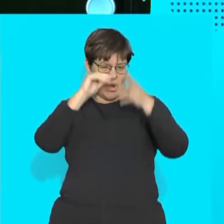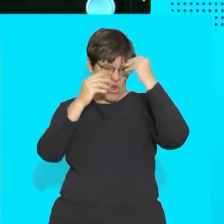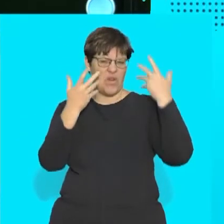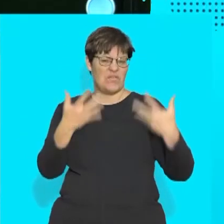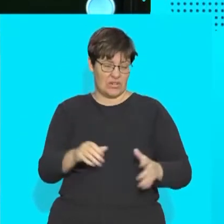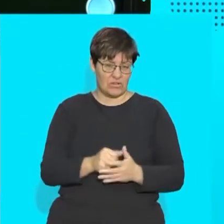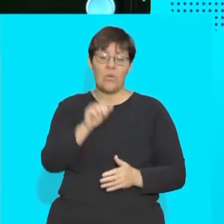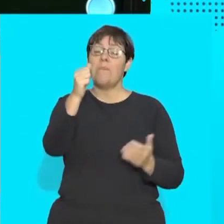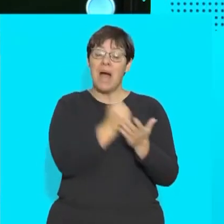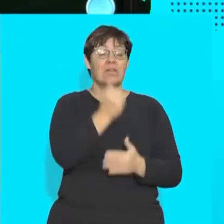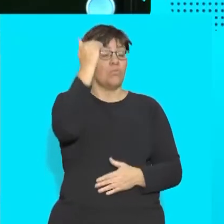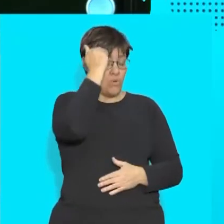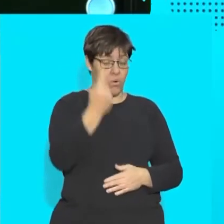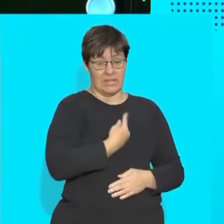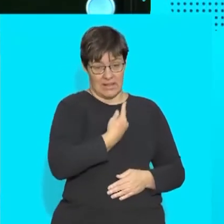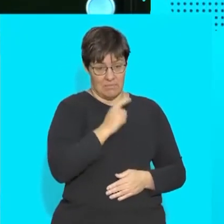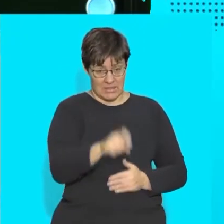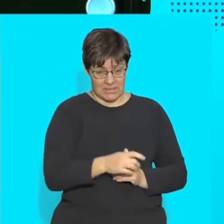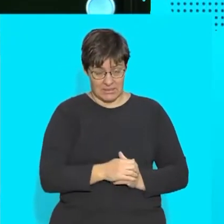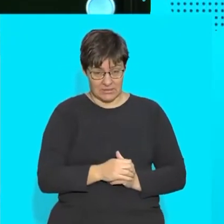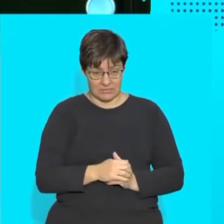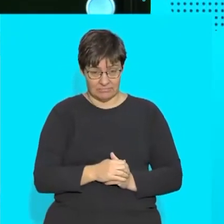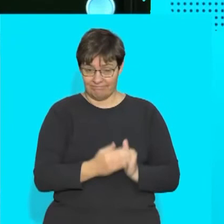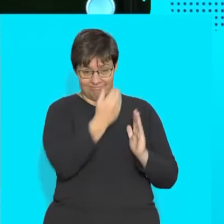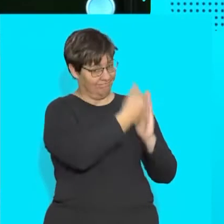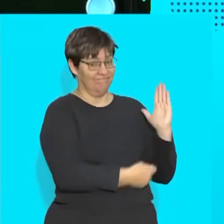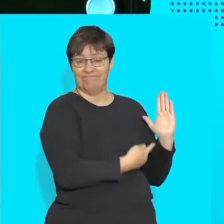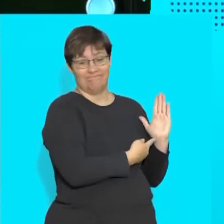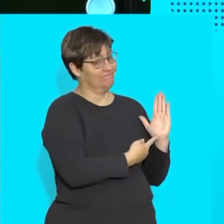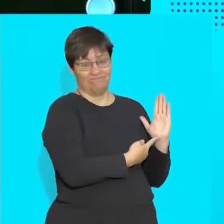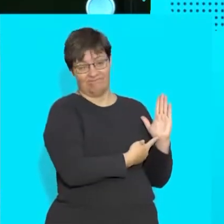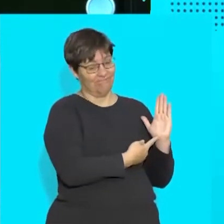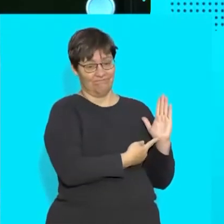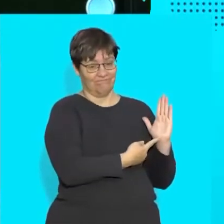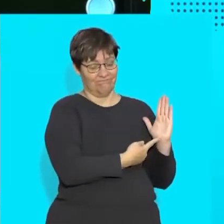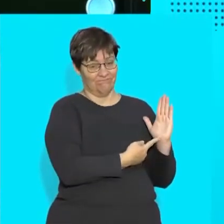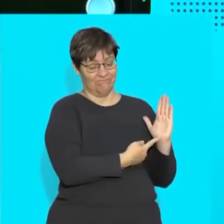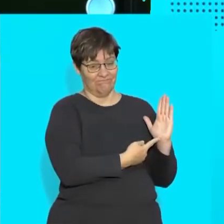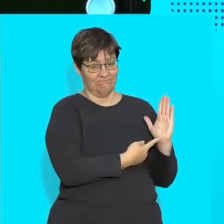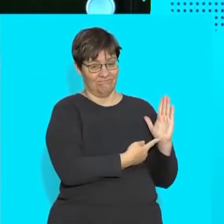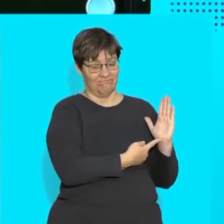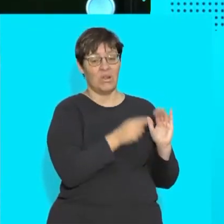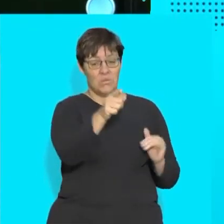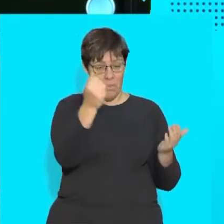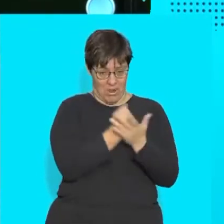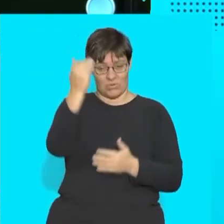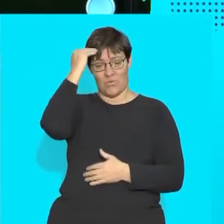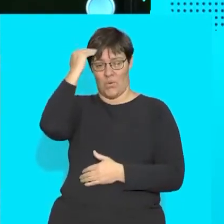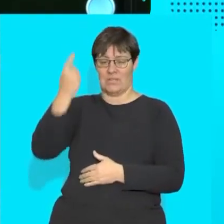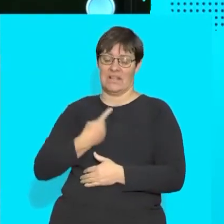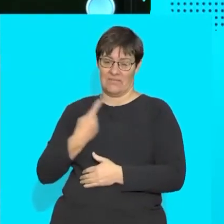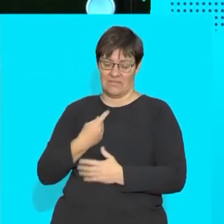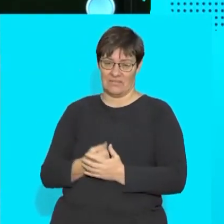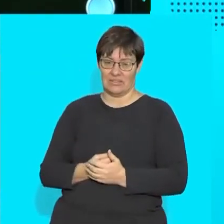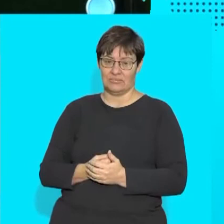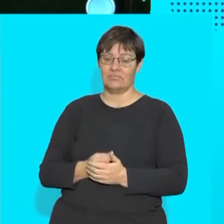previous sections. You must know them, okay? This is not given to you, not at all. And in